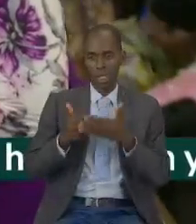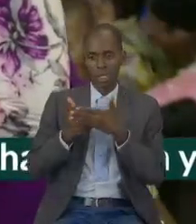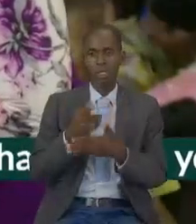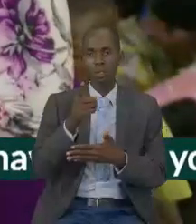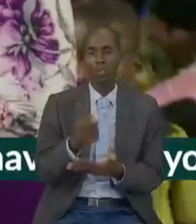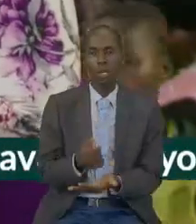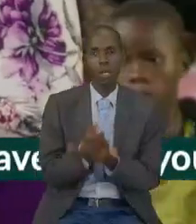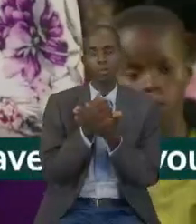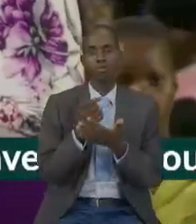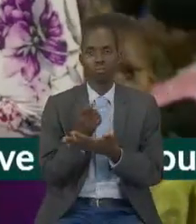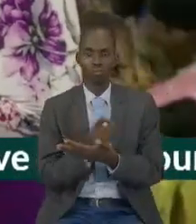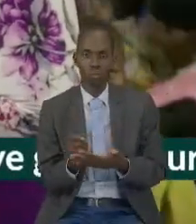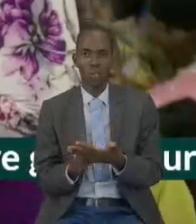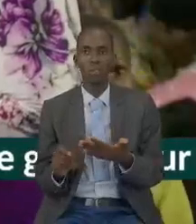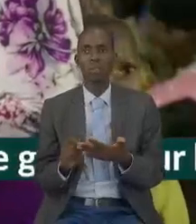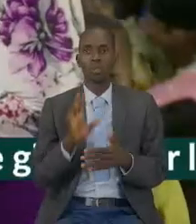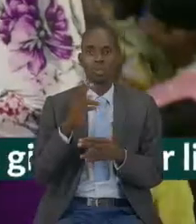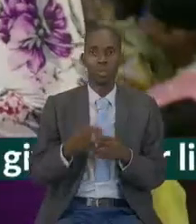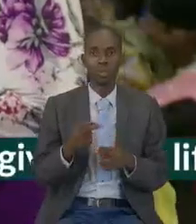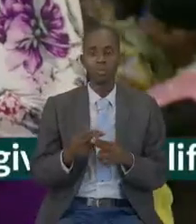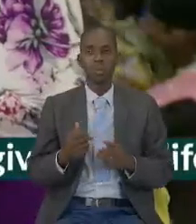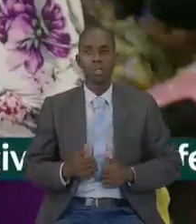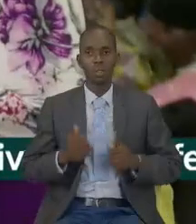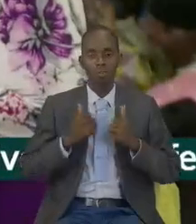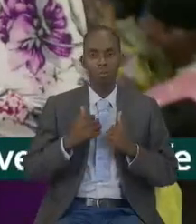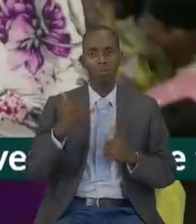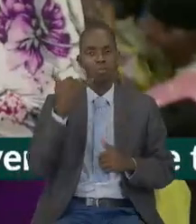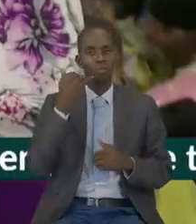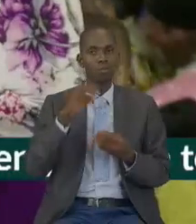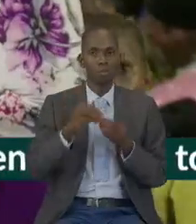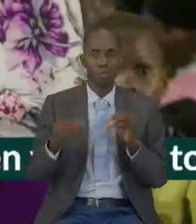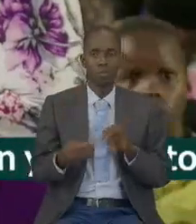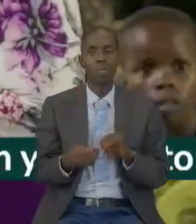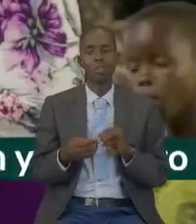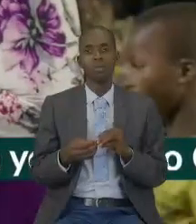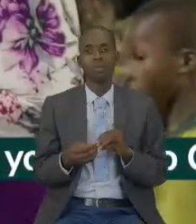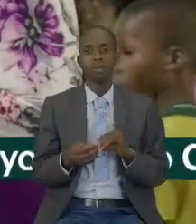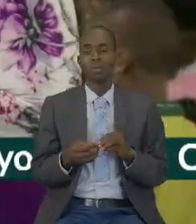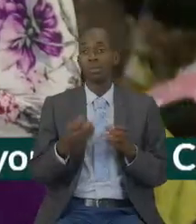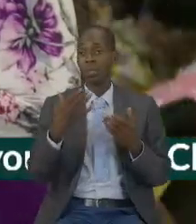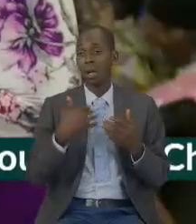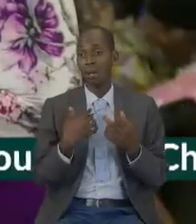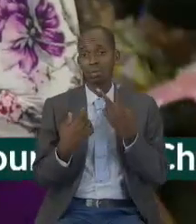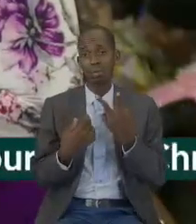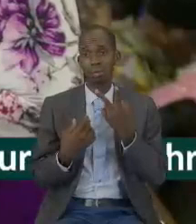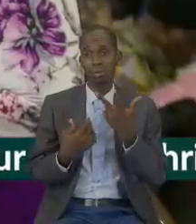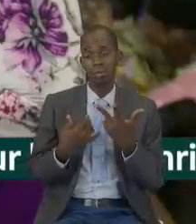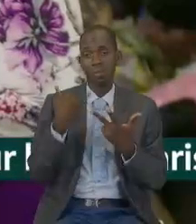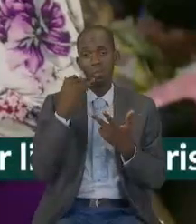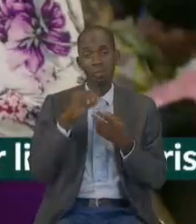There's somebody by the fence there. There's some outside the gate, outside the